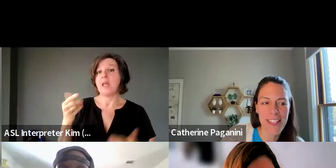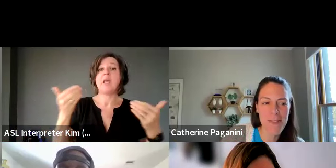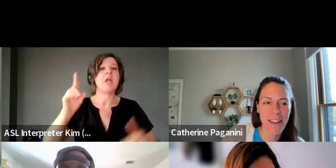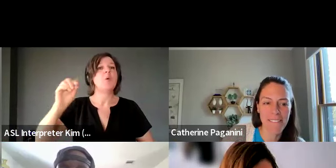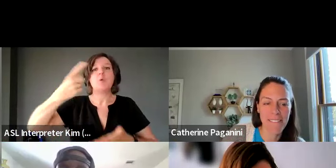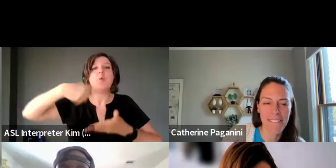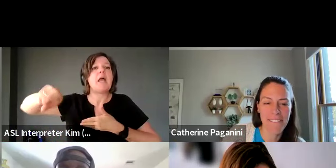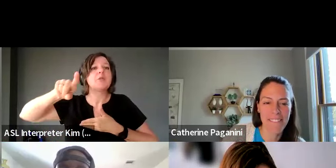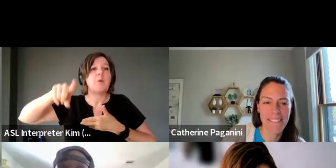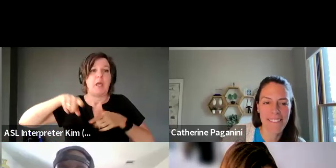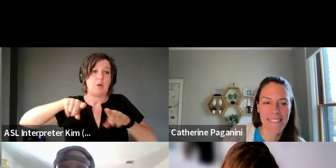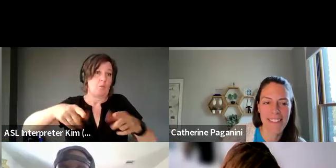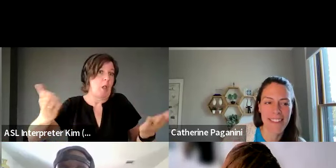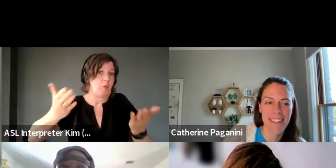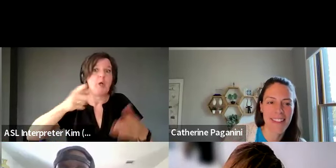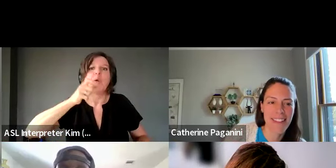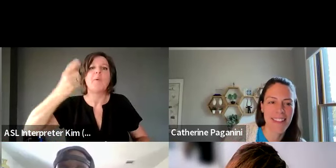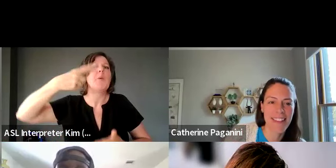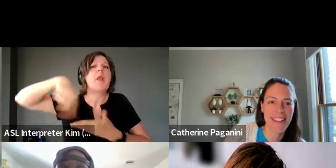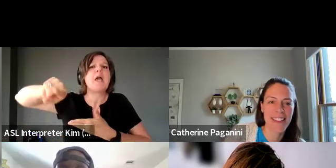wants to do next week?